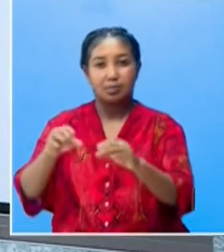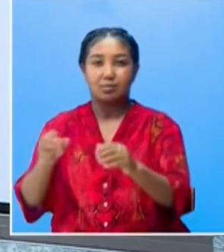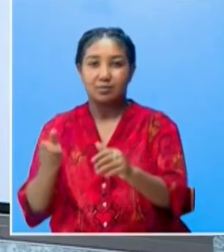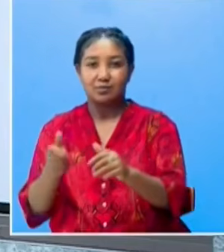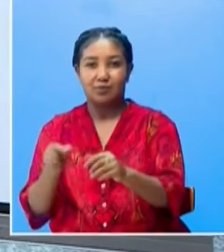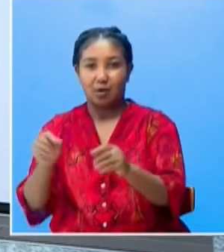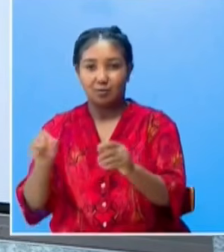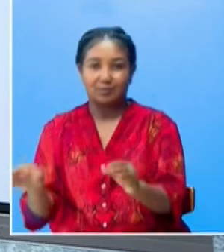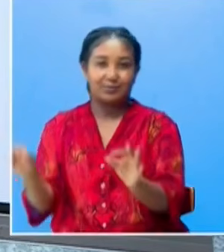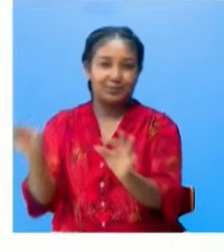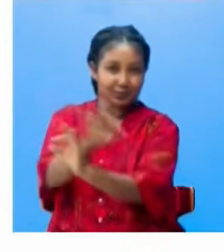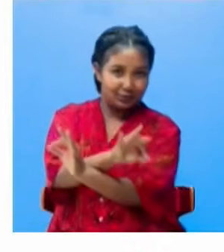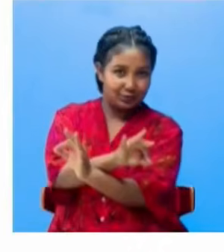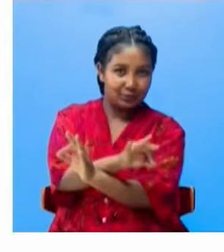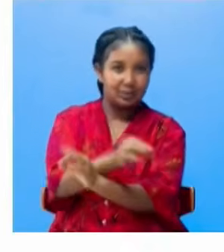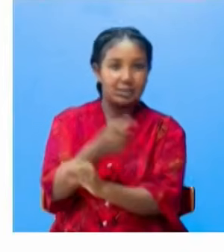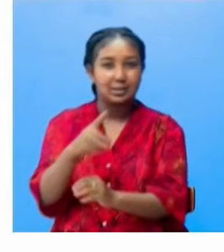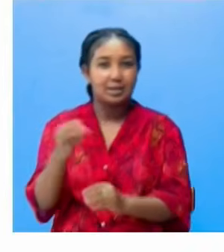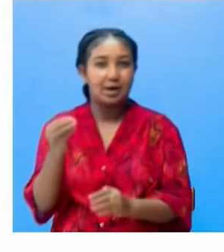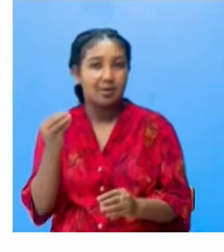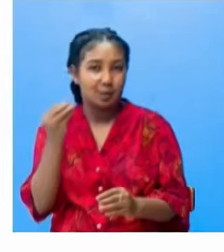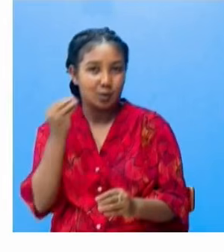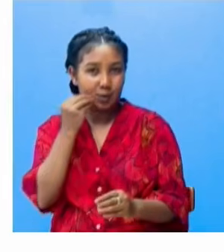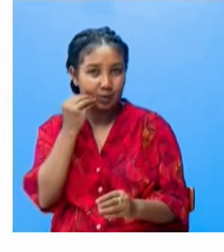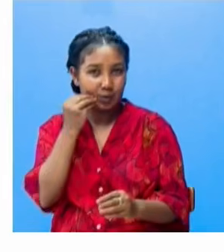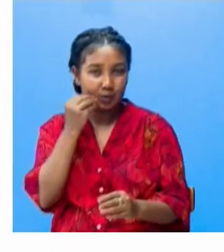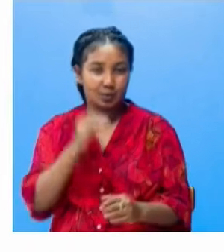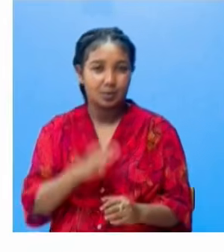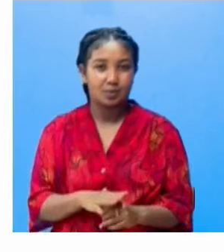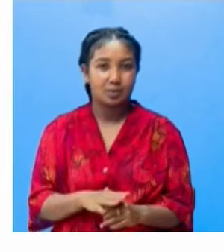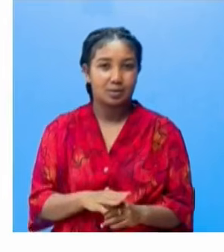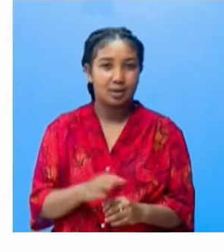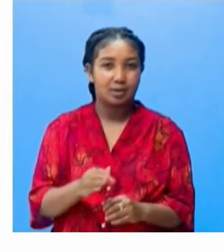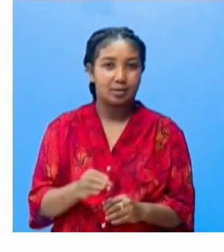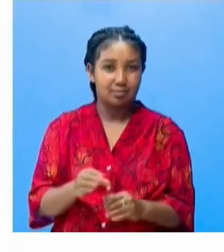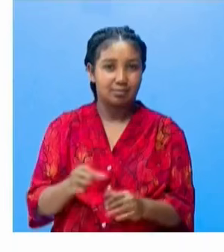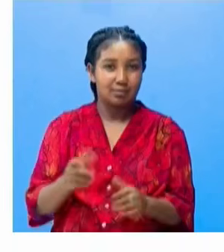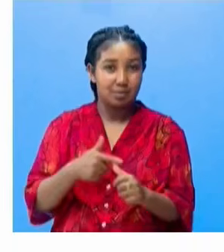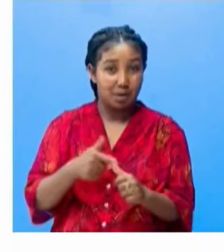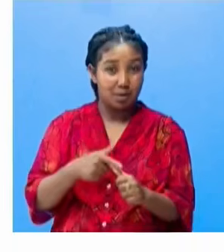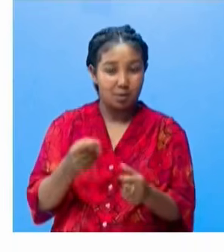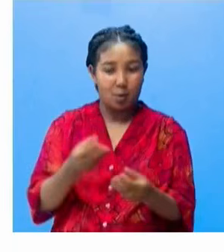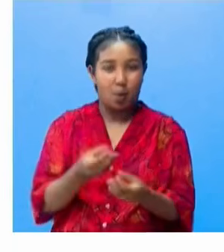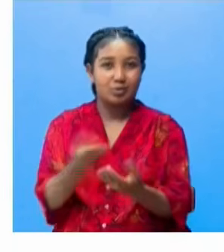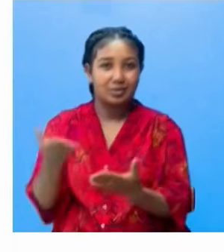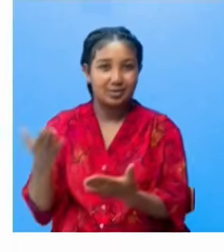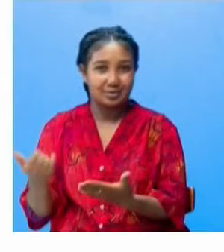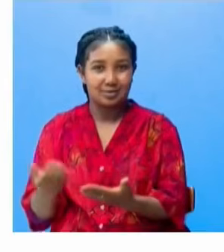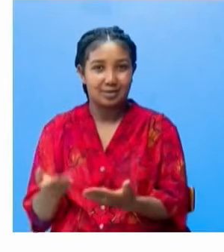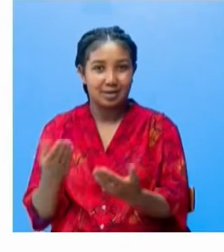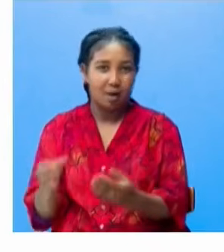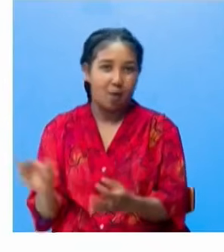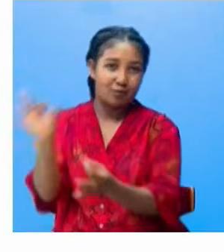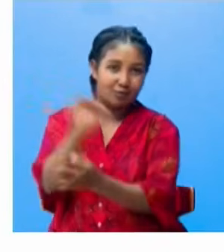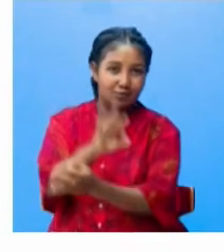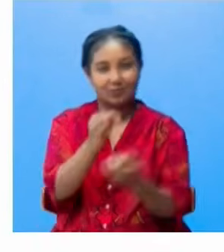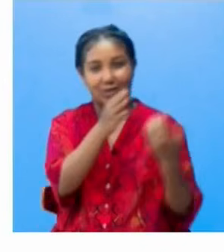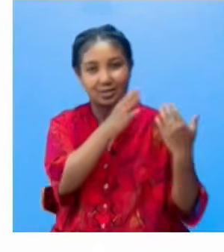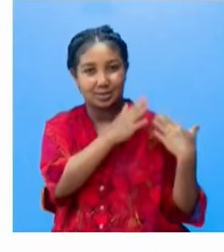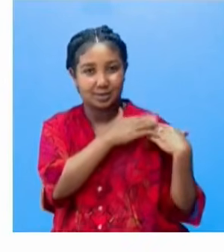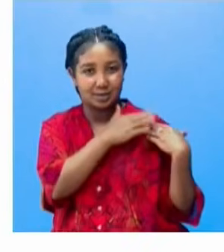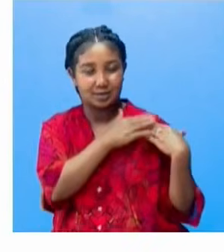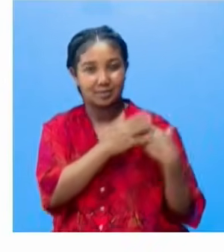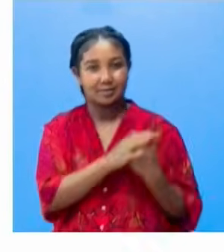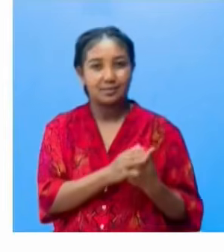Yeah? Okay. The room, which was the receiver over there, but now is going to be our